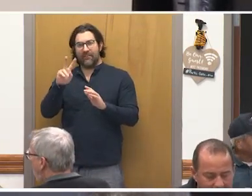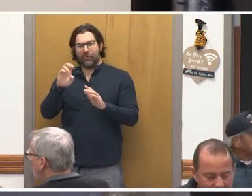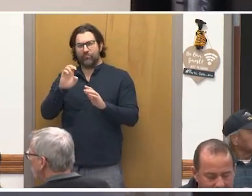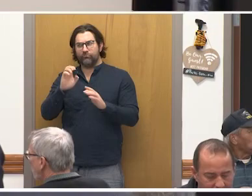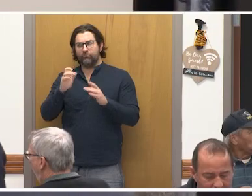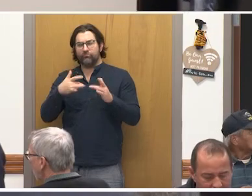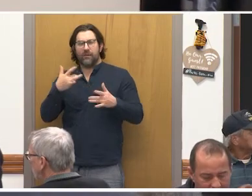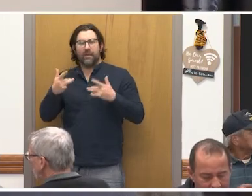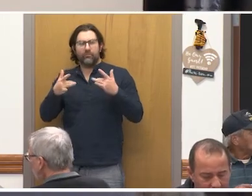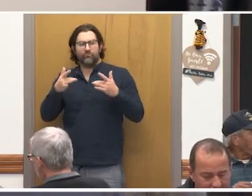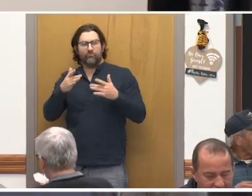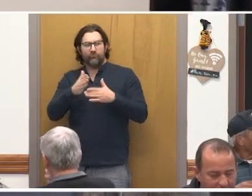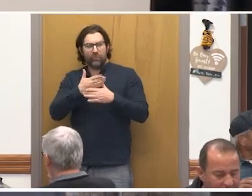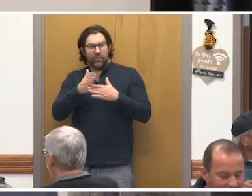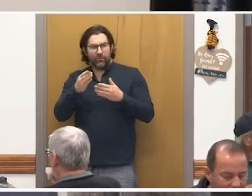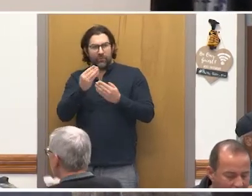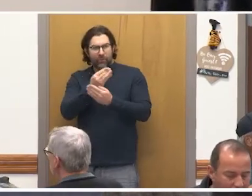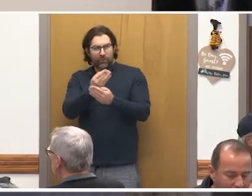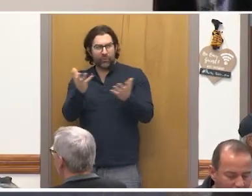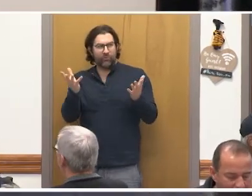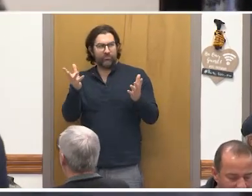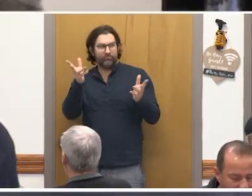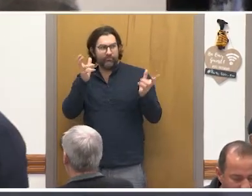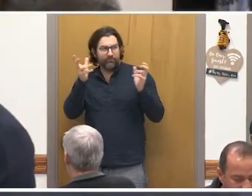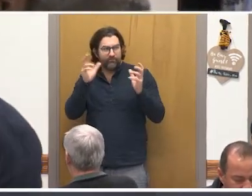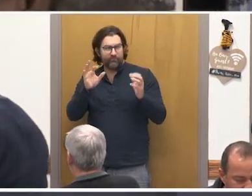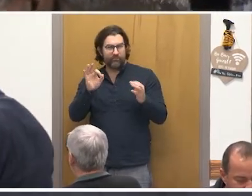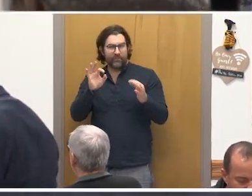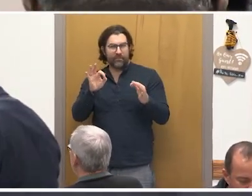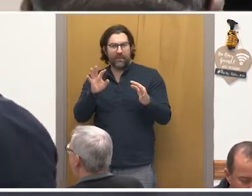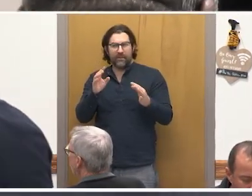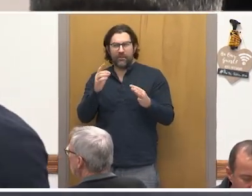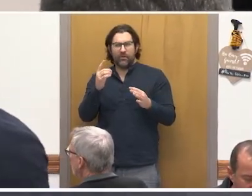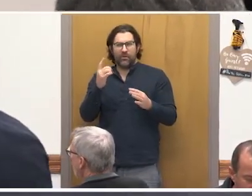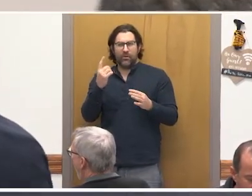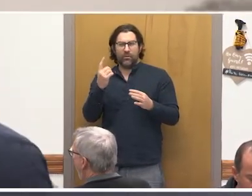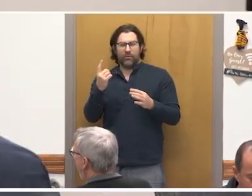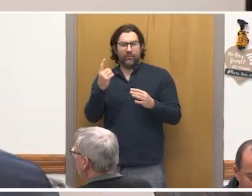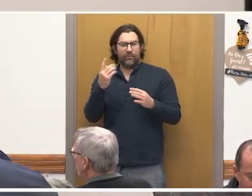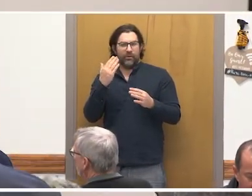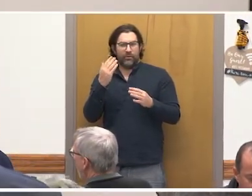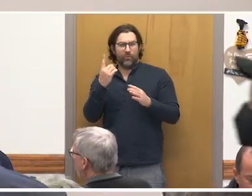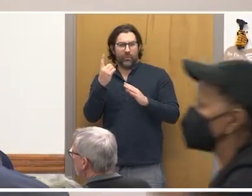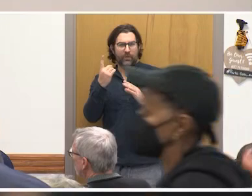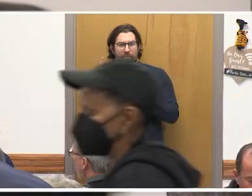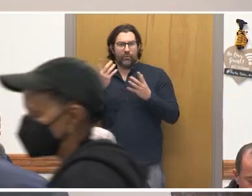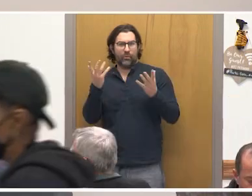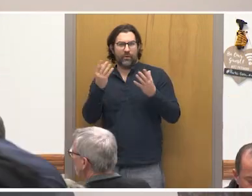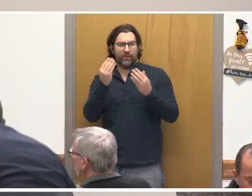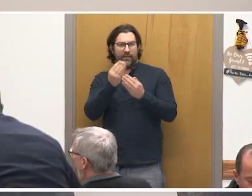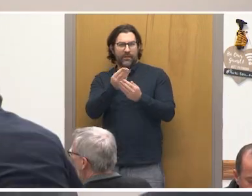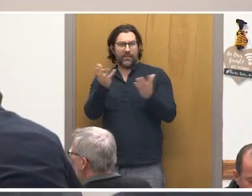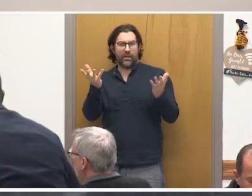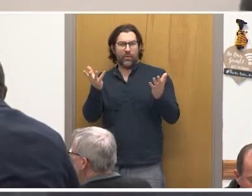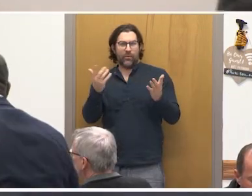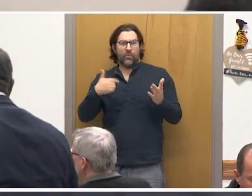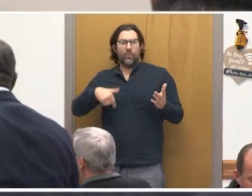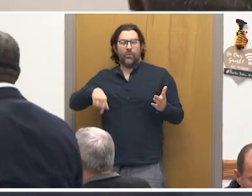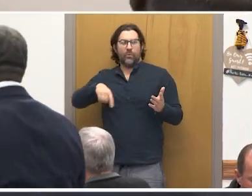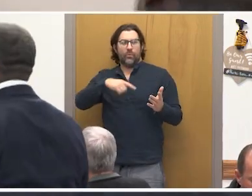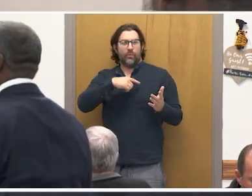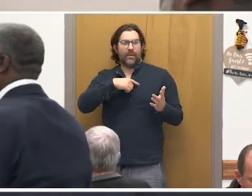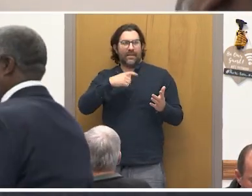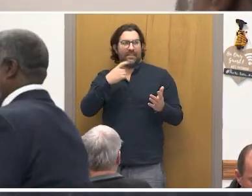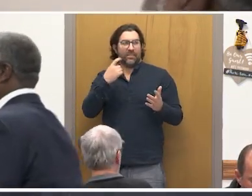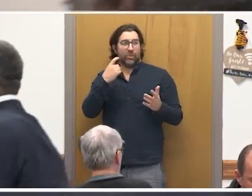you and to hear more from you. One housekeeping thing before we get officially started. We in the Mayor's Office